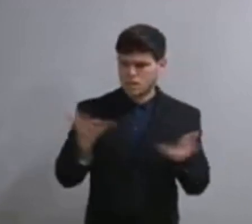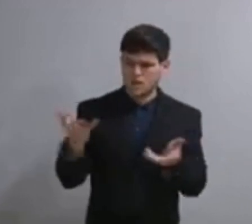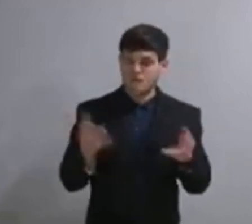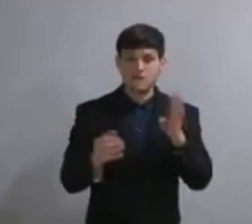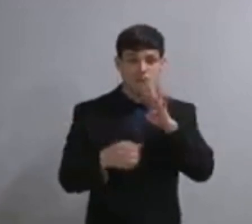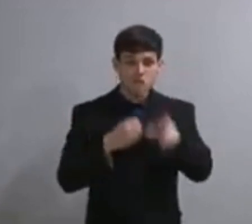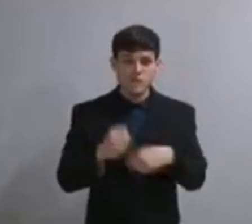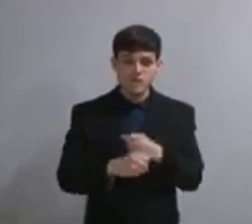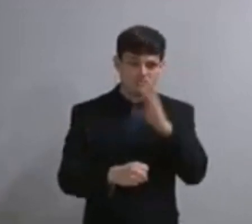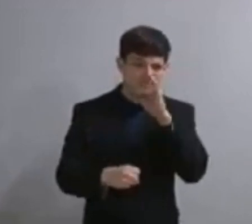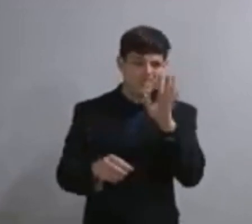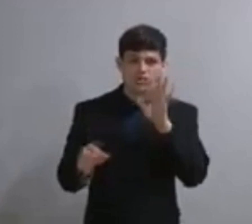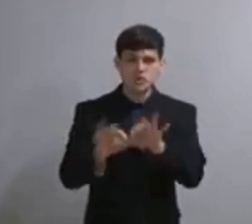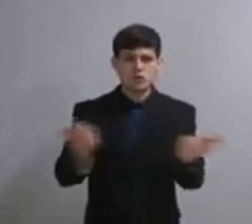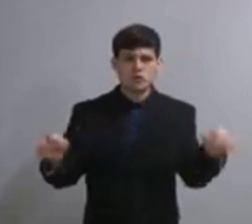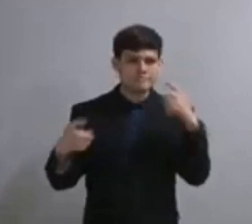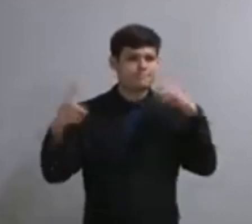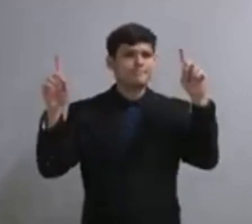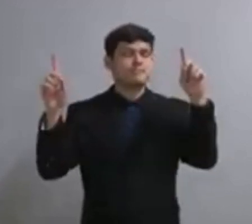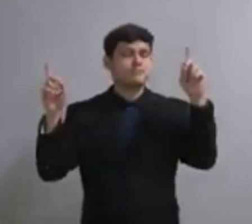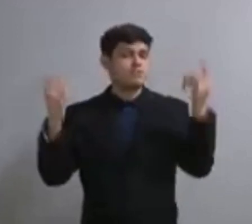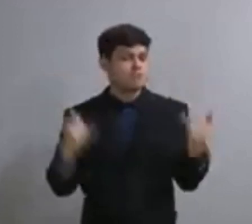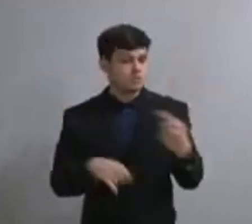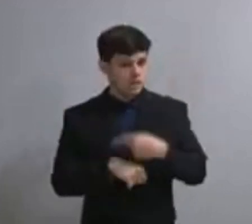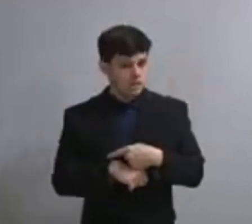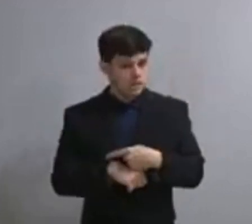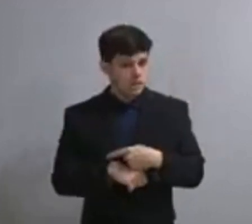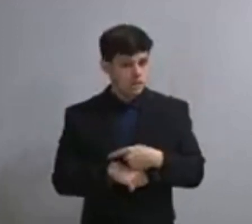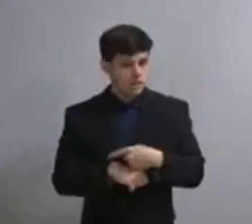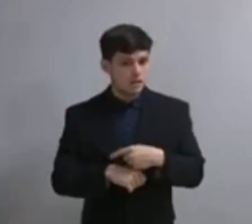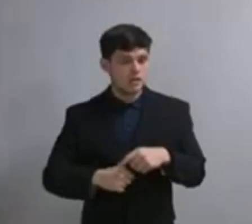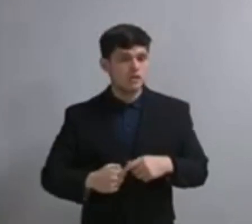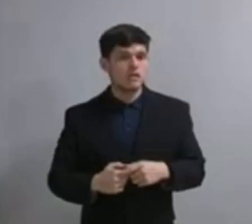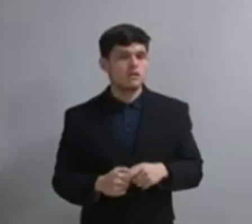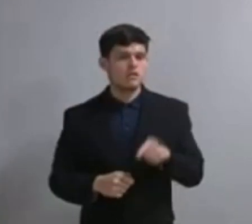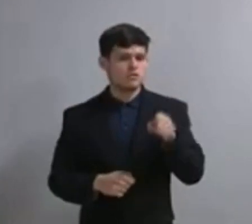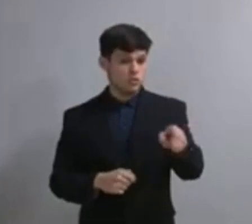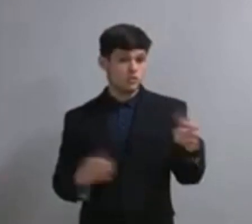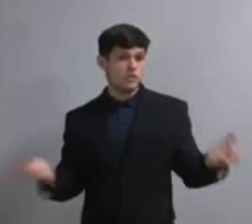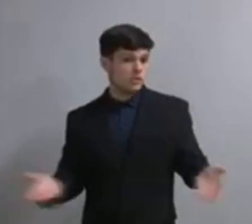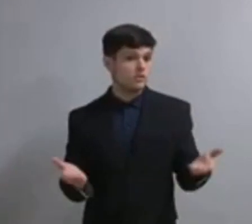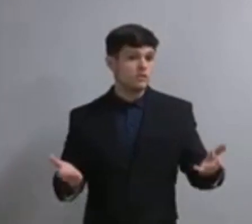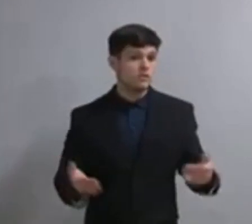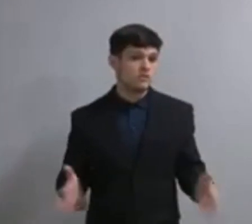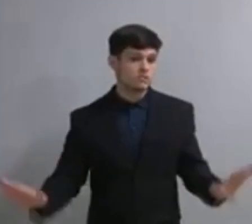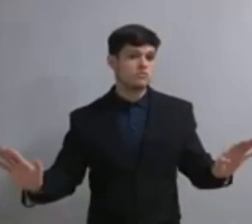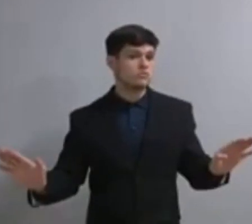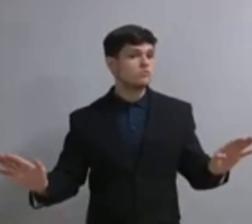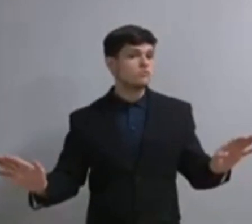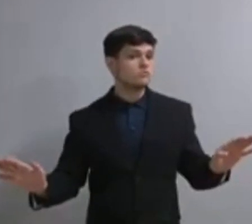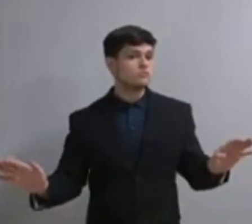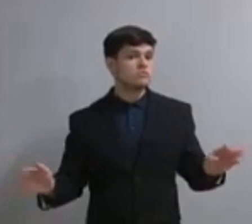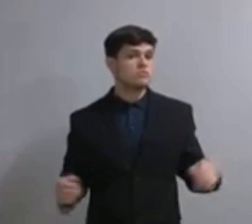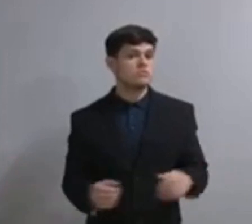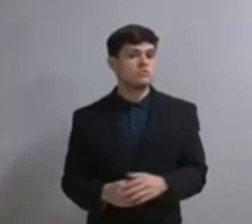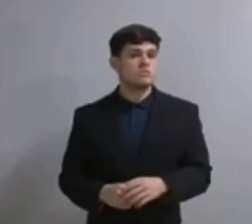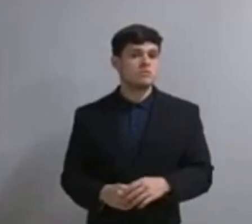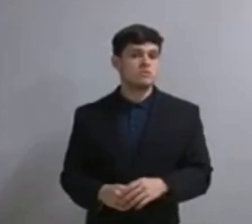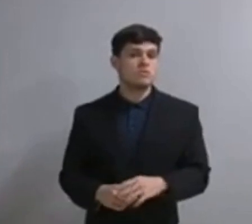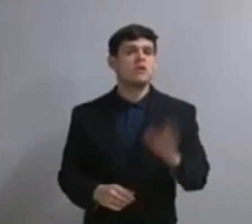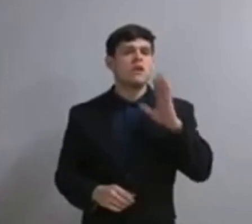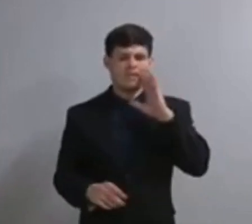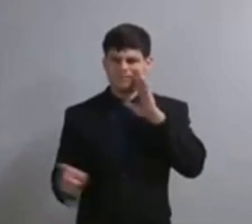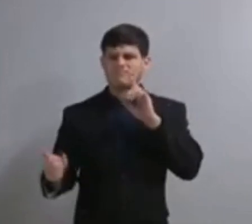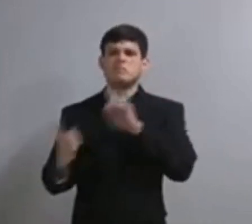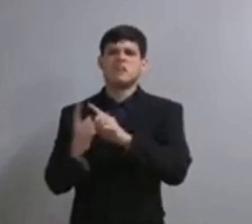a degree. But today, you're here. And there was the